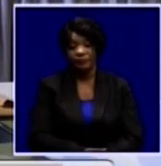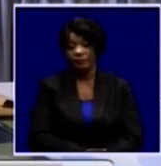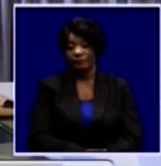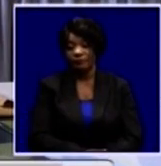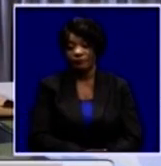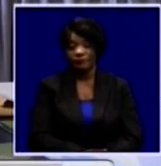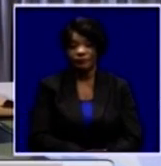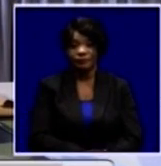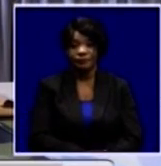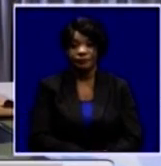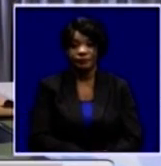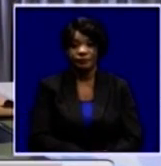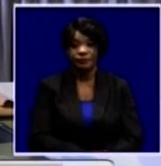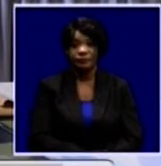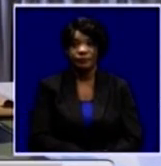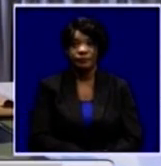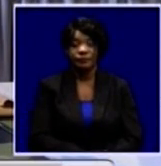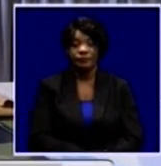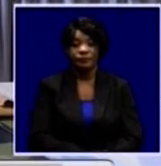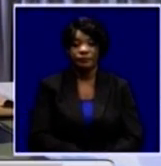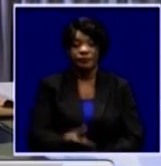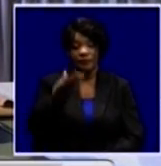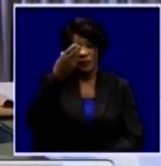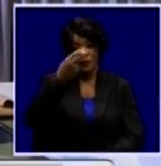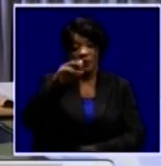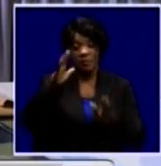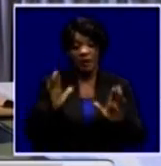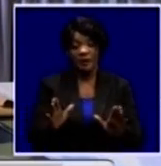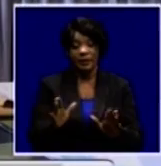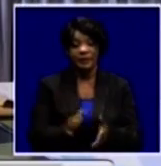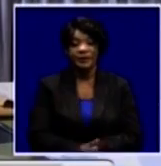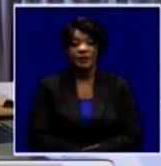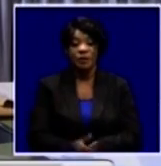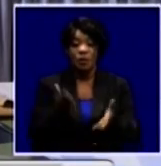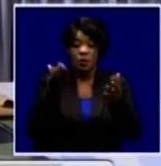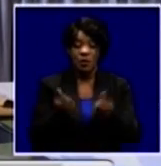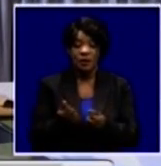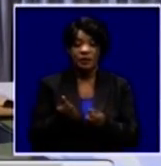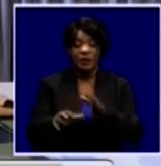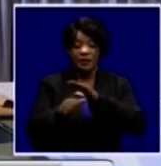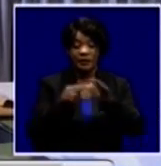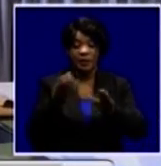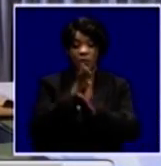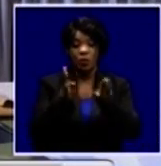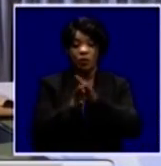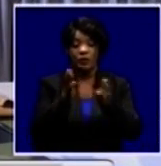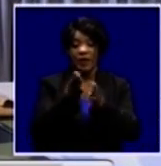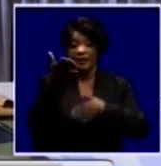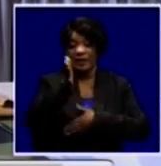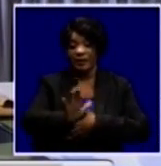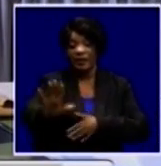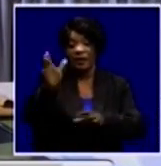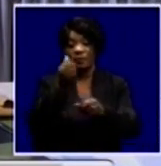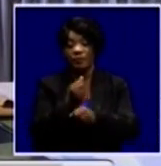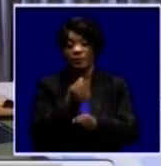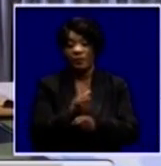the mines have opted to use contractors in their operations. One of the reasons is to reduce